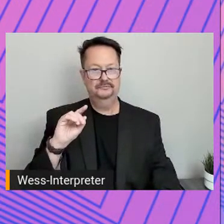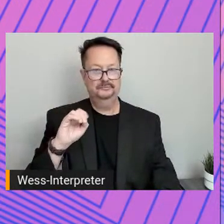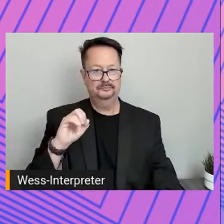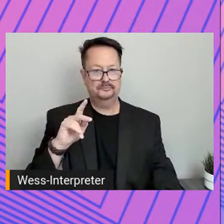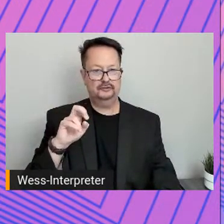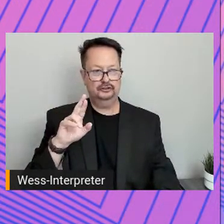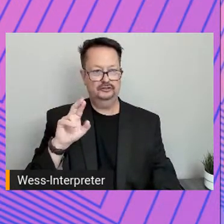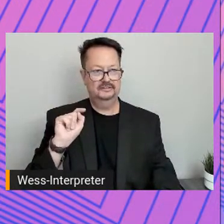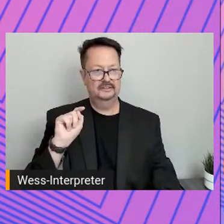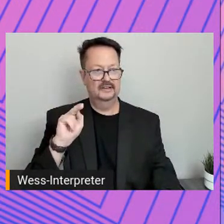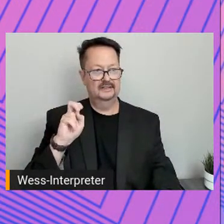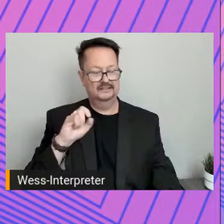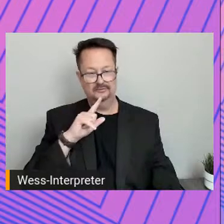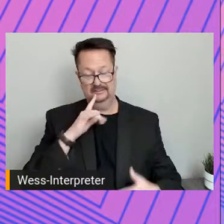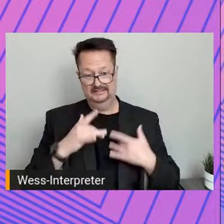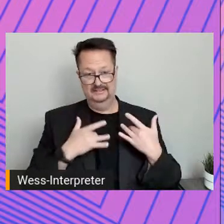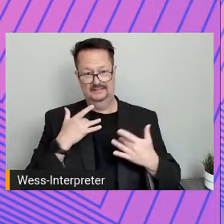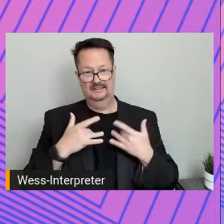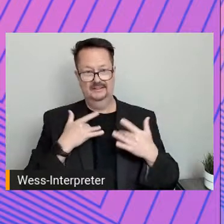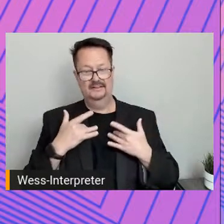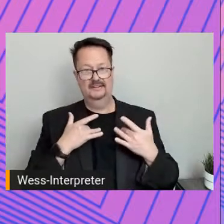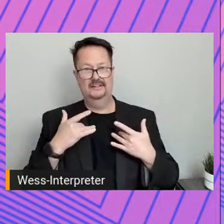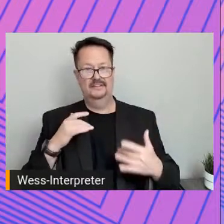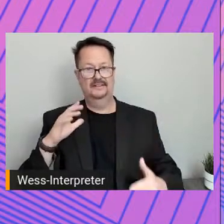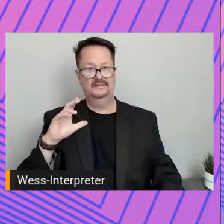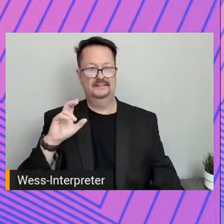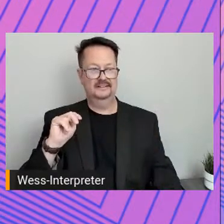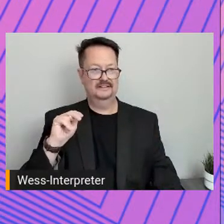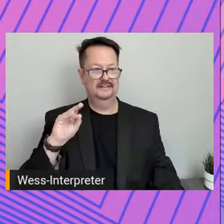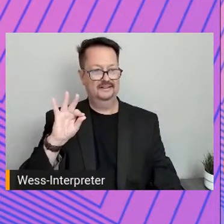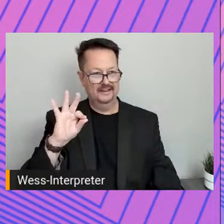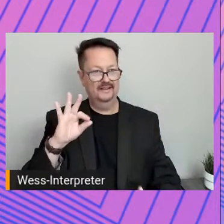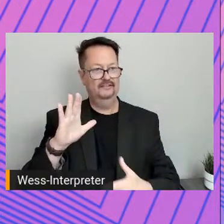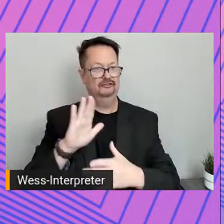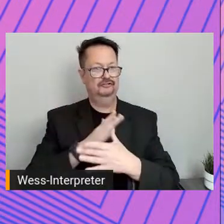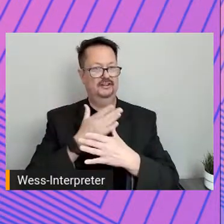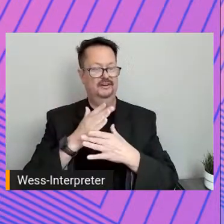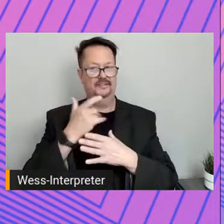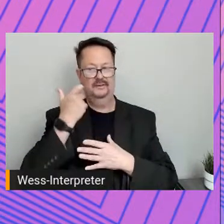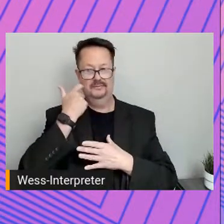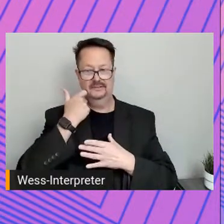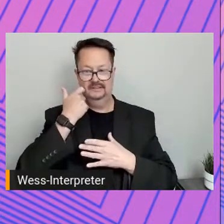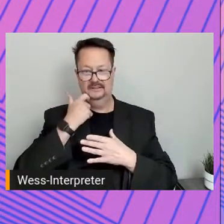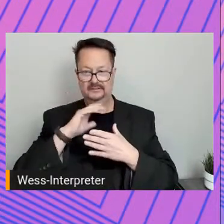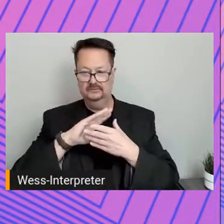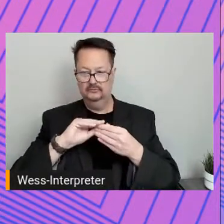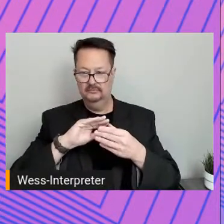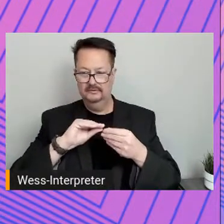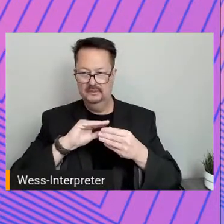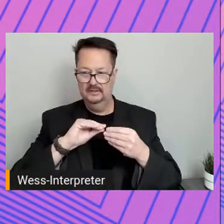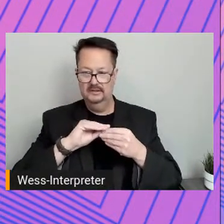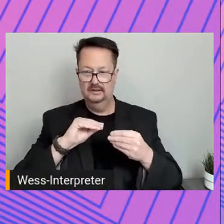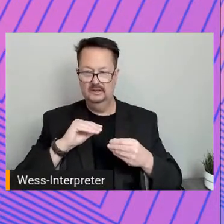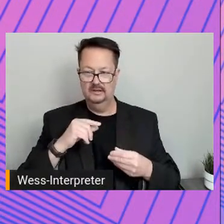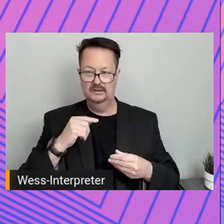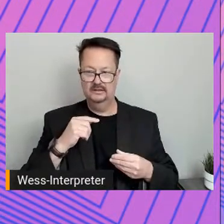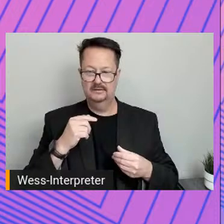exciting thing, and the CNCF shared this in their most recent survey. And so what this means is a number of organizations around the world